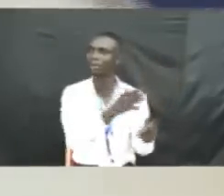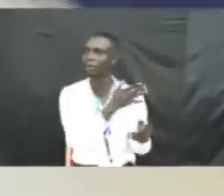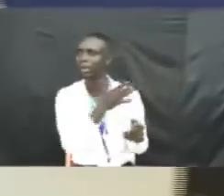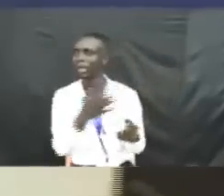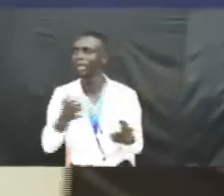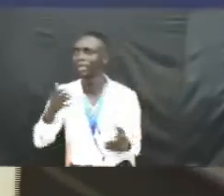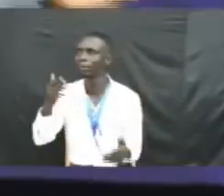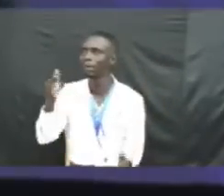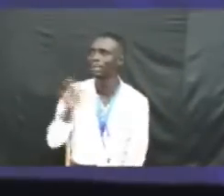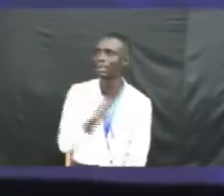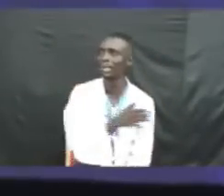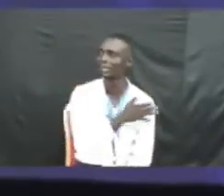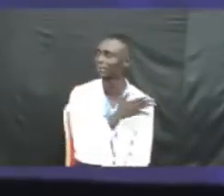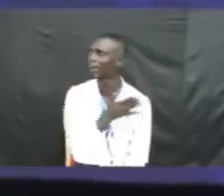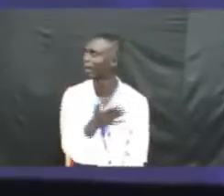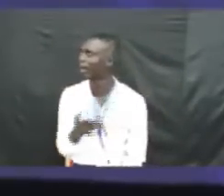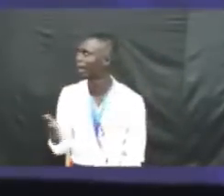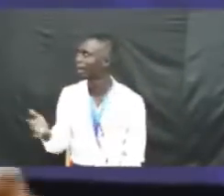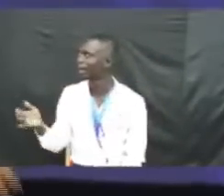Nobody.